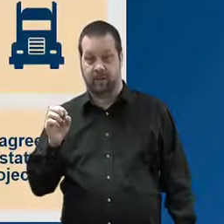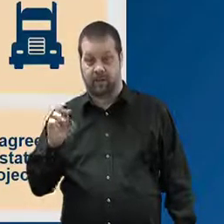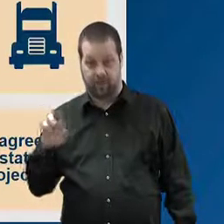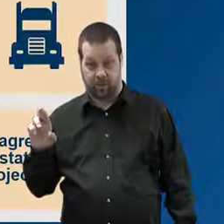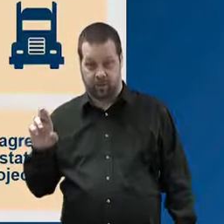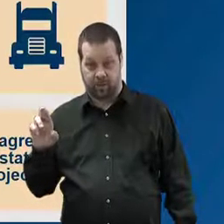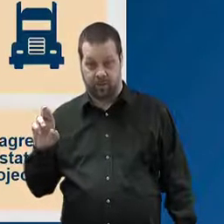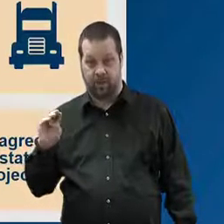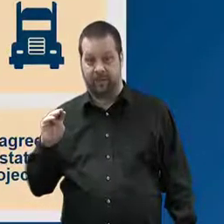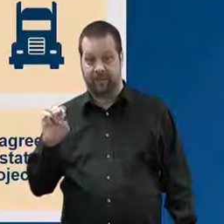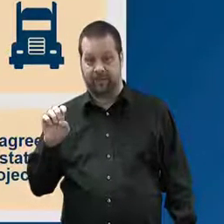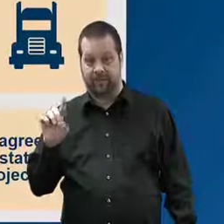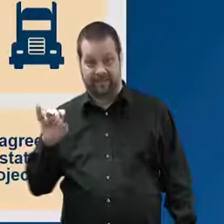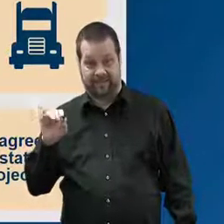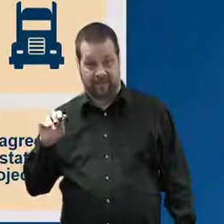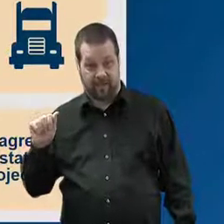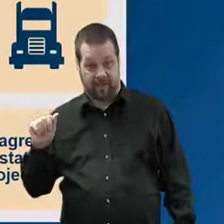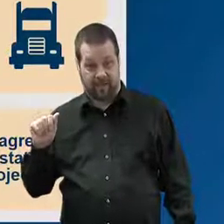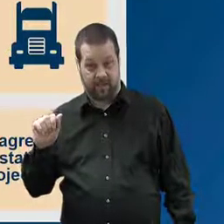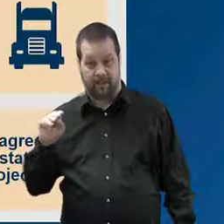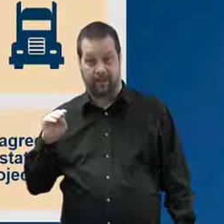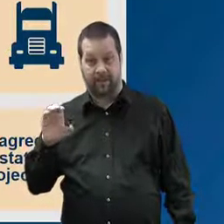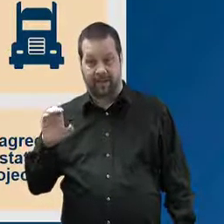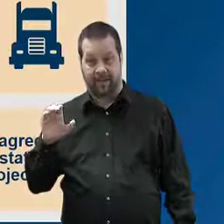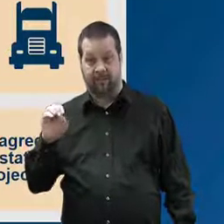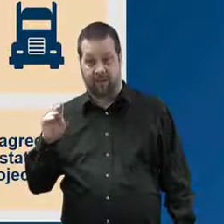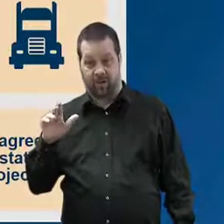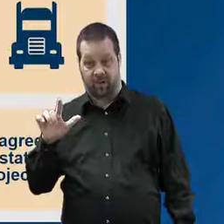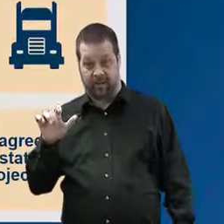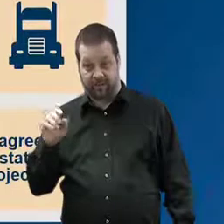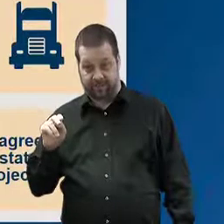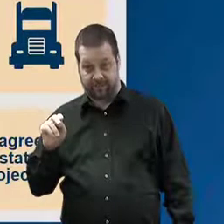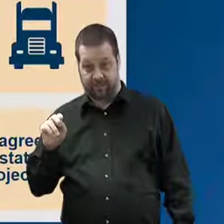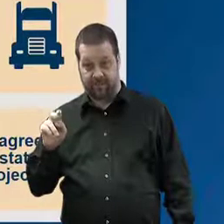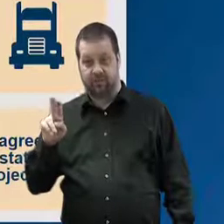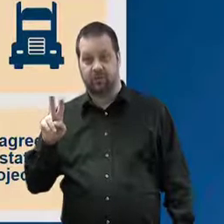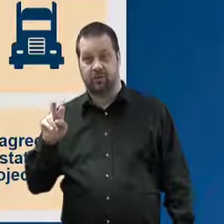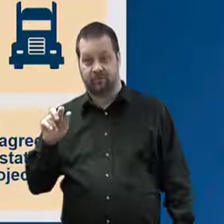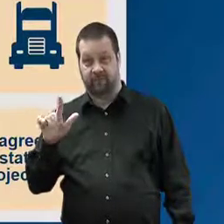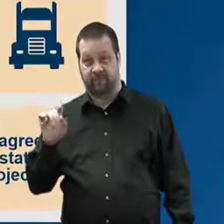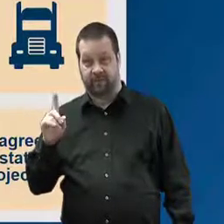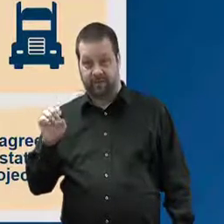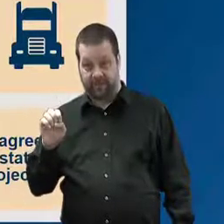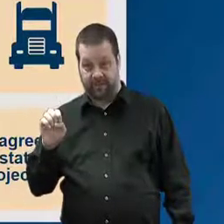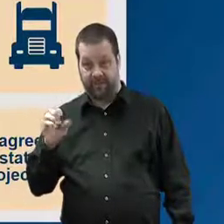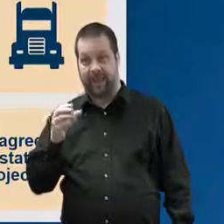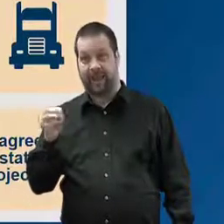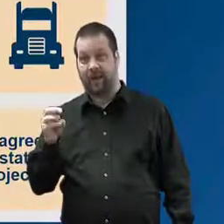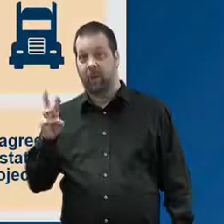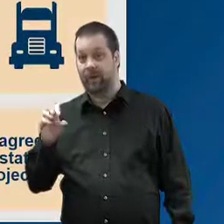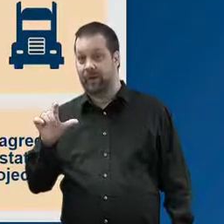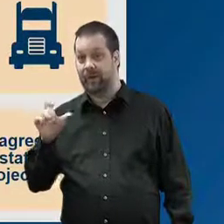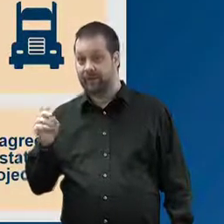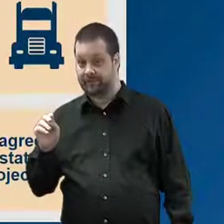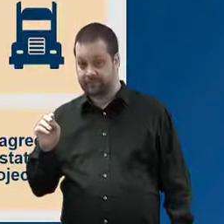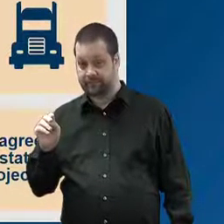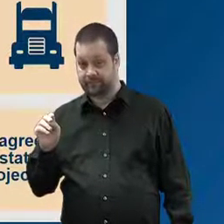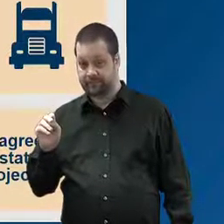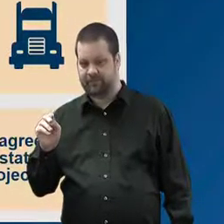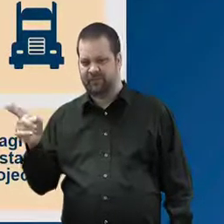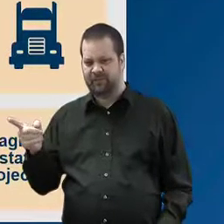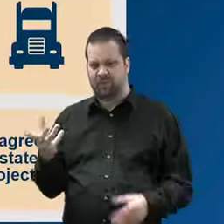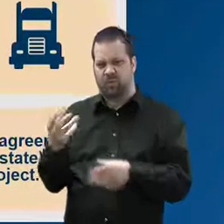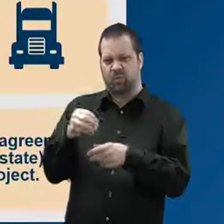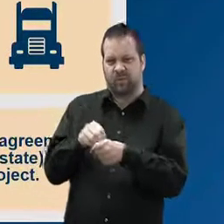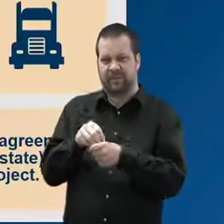The Rural Transportation Improvement Program is a list of local projects to be funded in a TxDOT district over the next 4